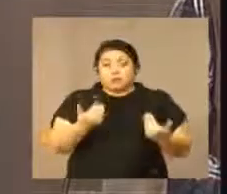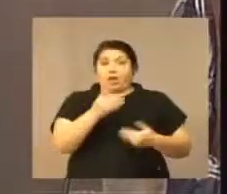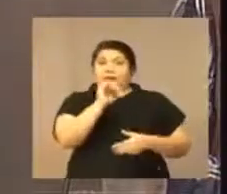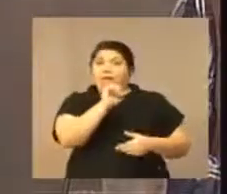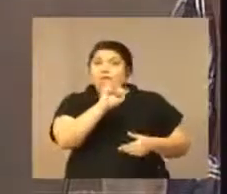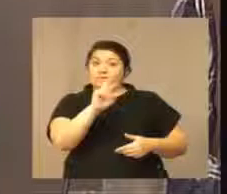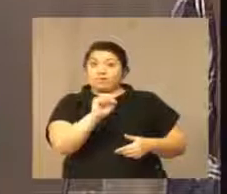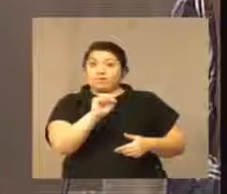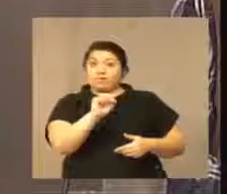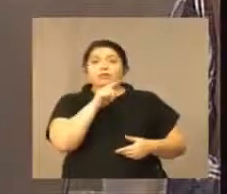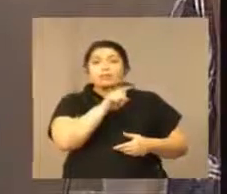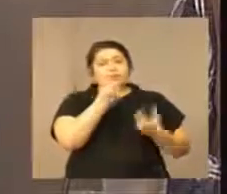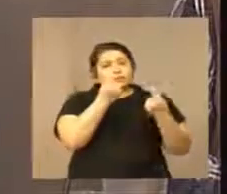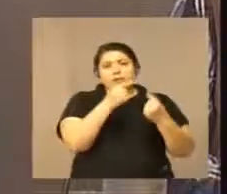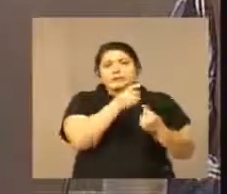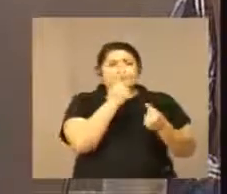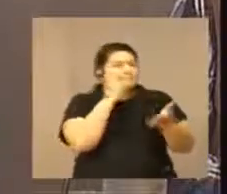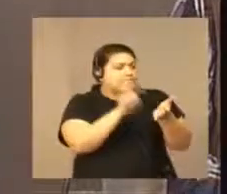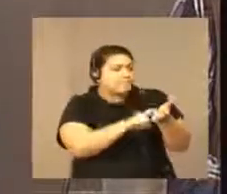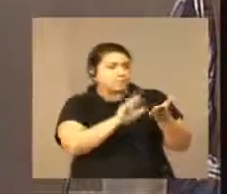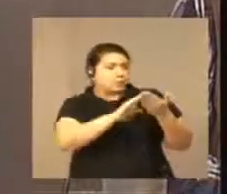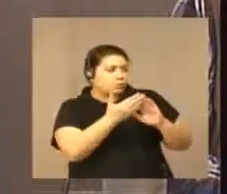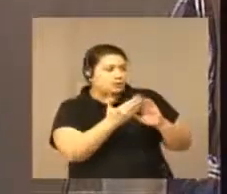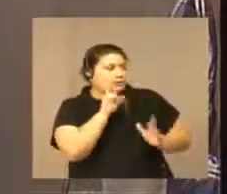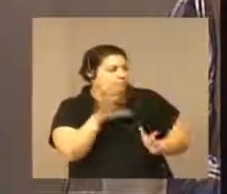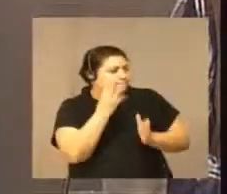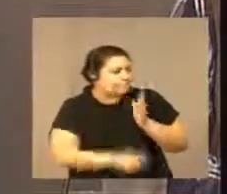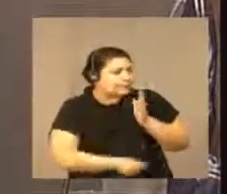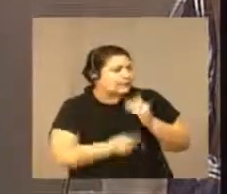to highlight and identify those issues.